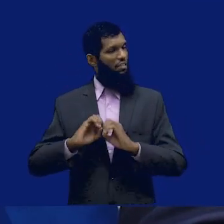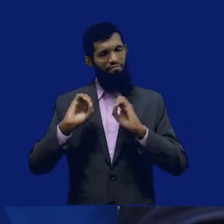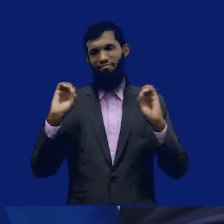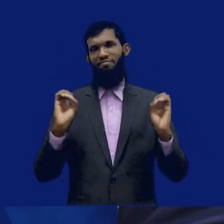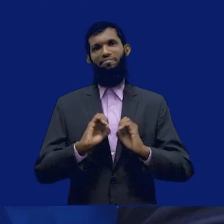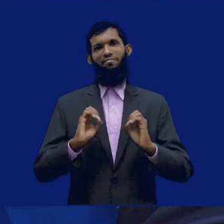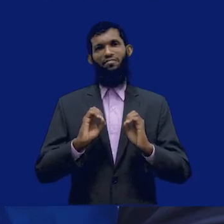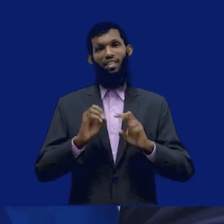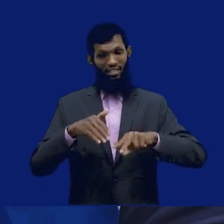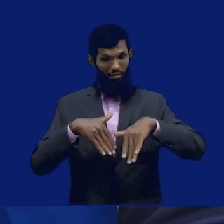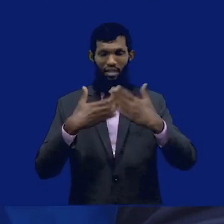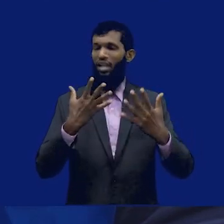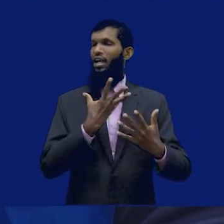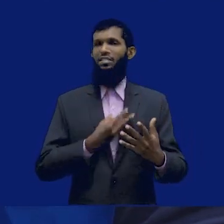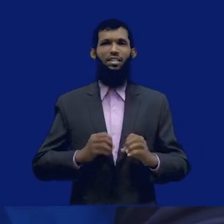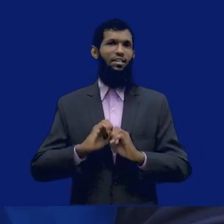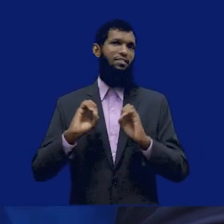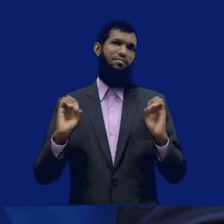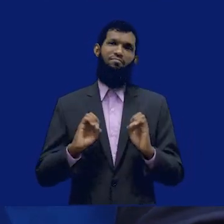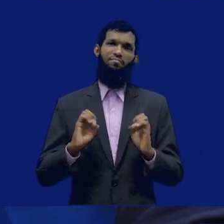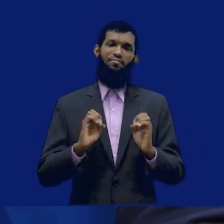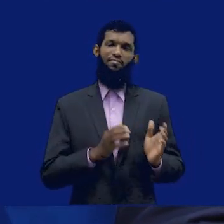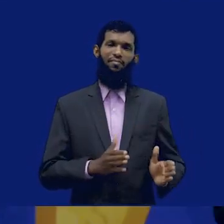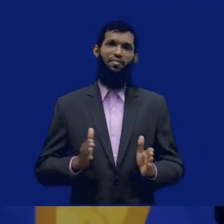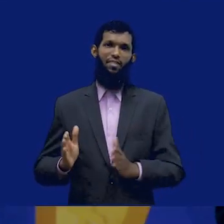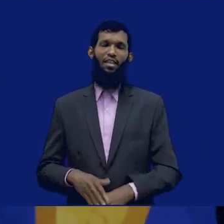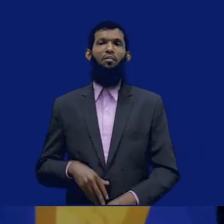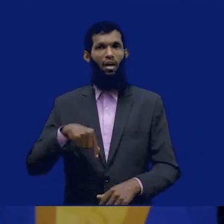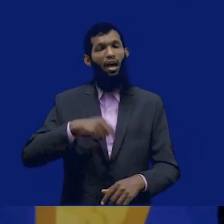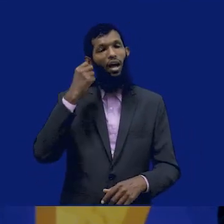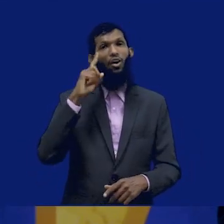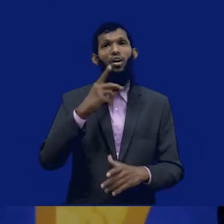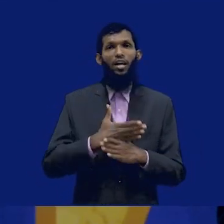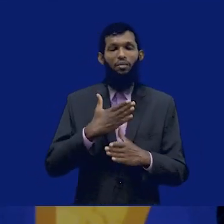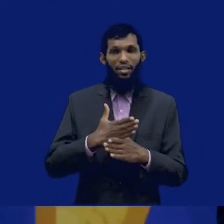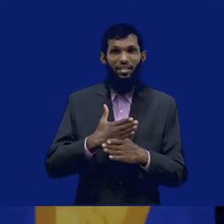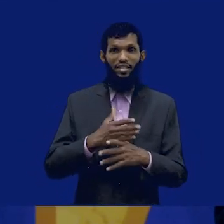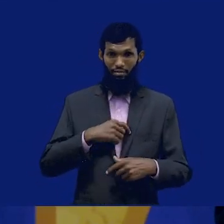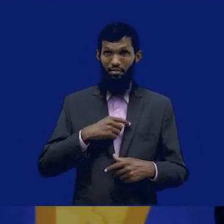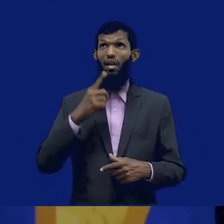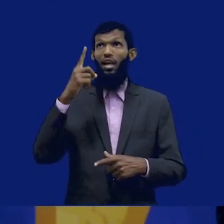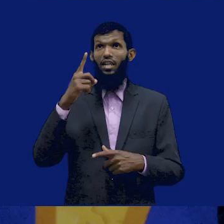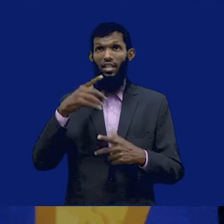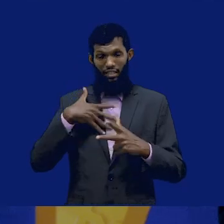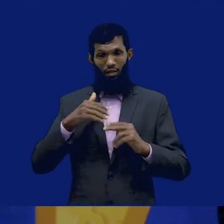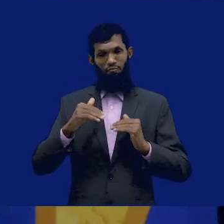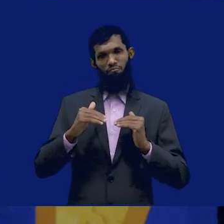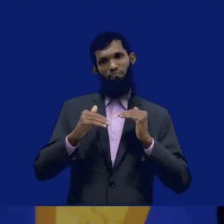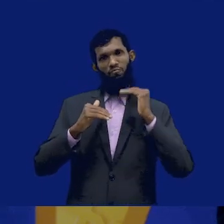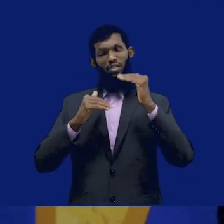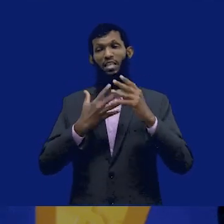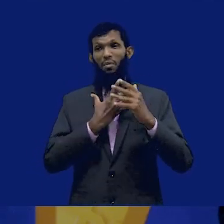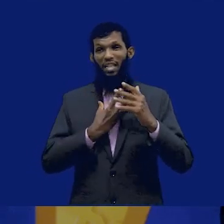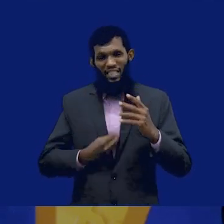be people who will be sad on the day of judgment. So from this we know that Allah subhanahu wa